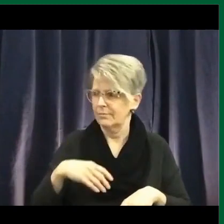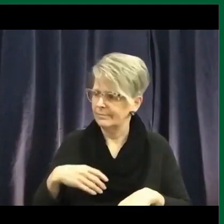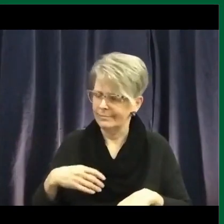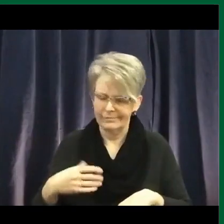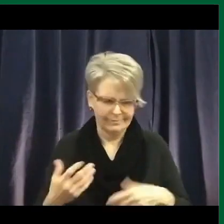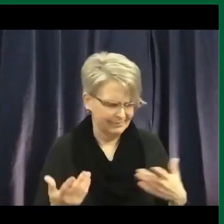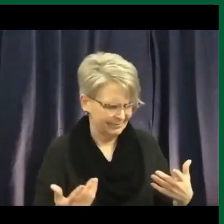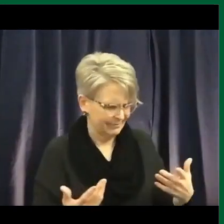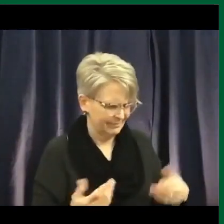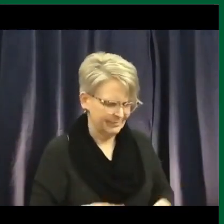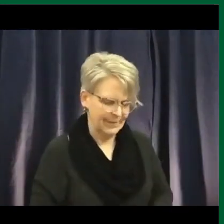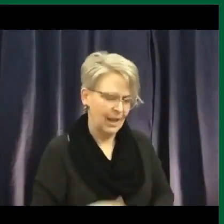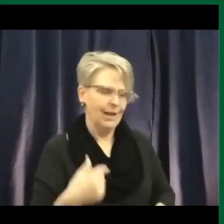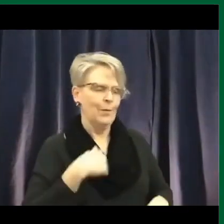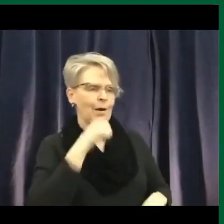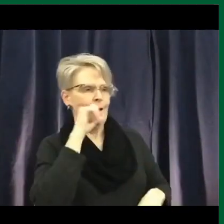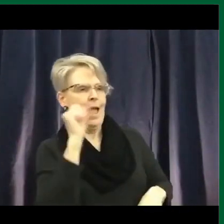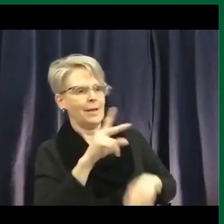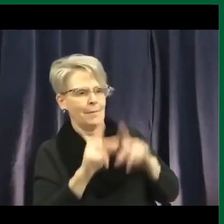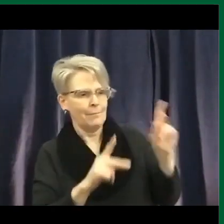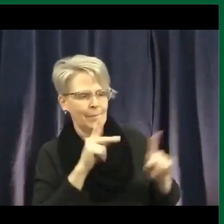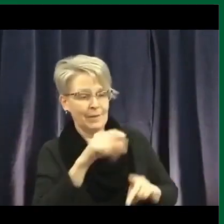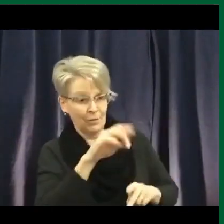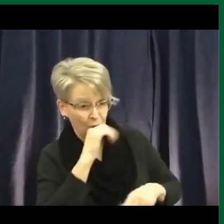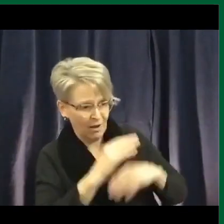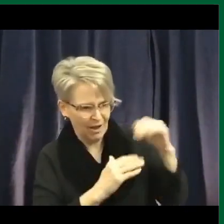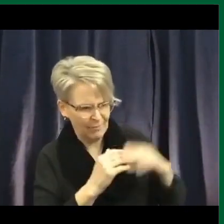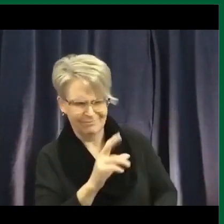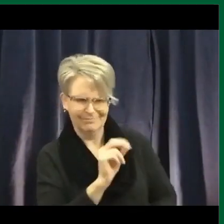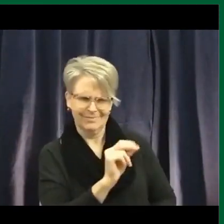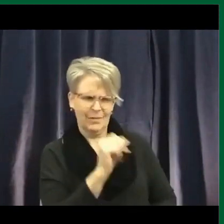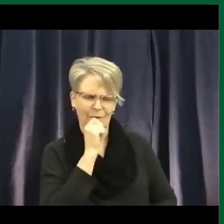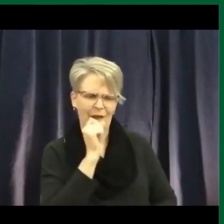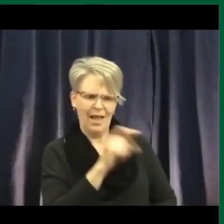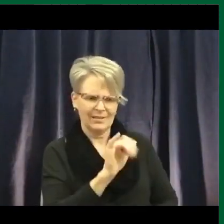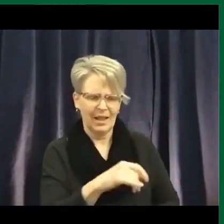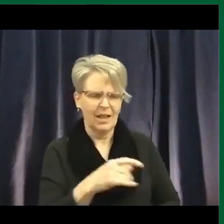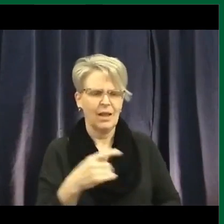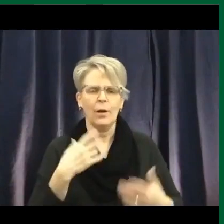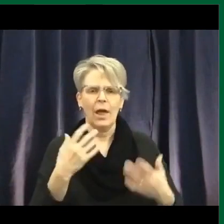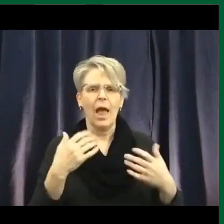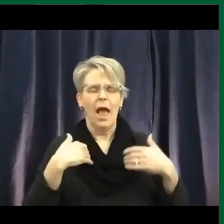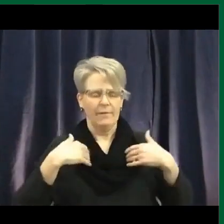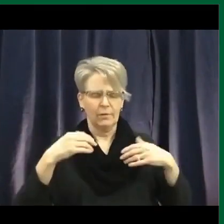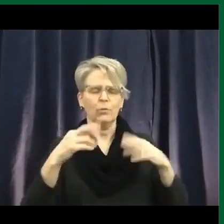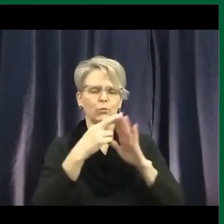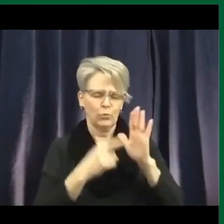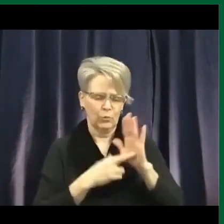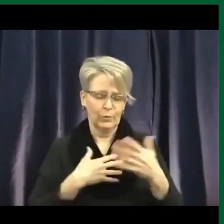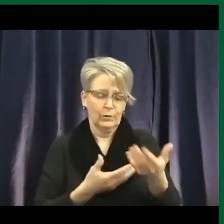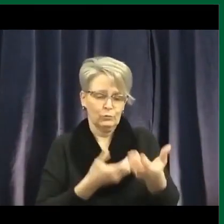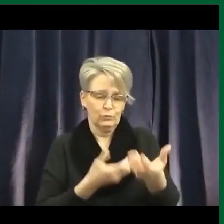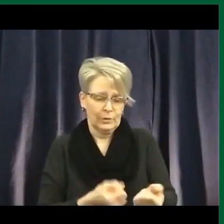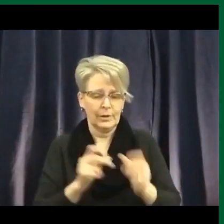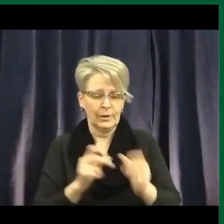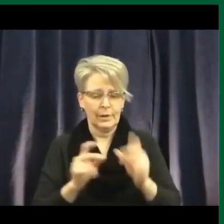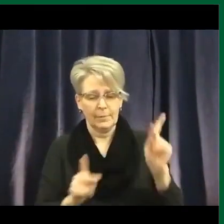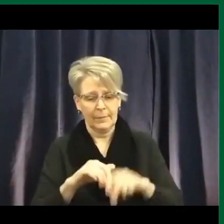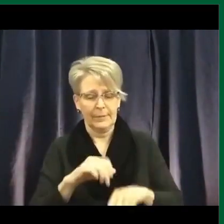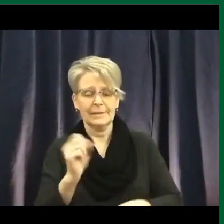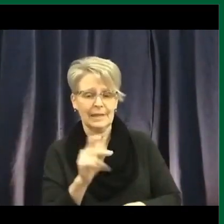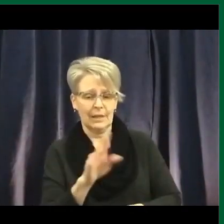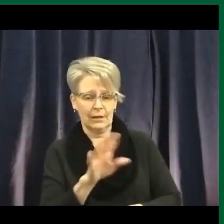not uncomfortable with. Our message has been clear with respect to the measures that are in place. We trust the people of this province to make